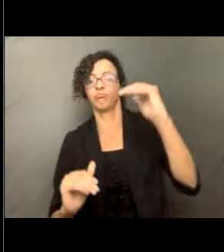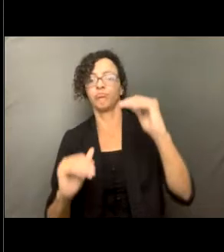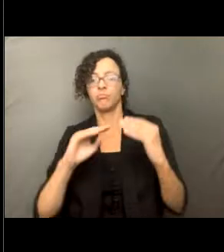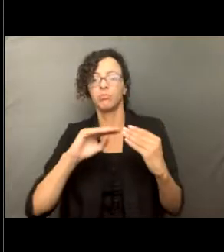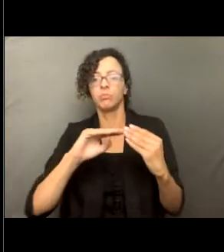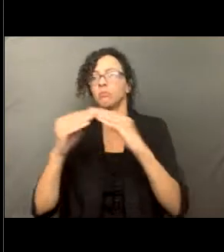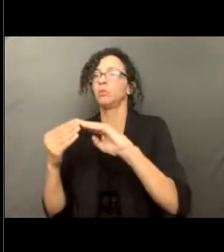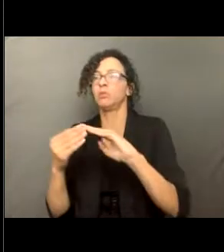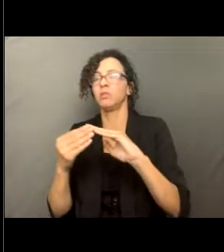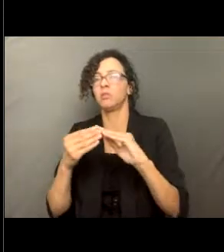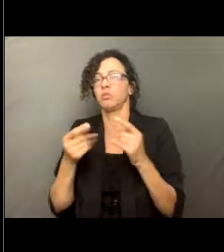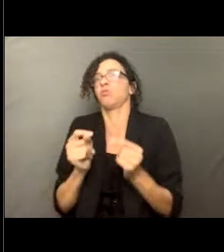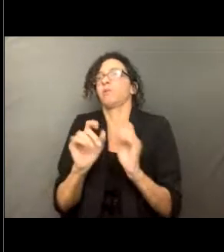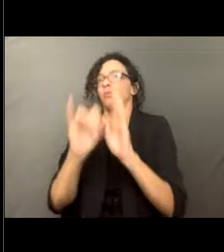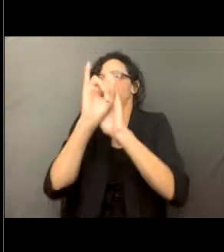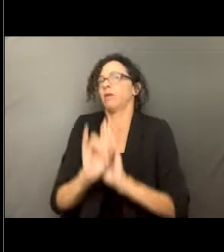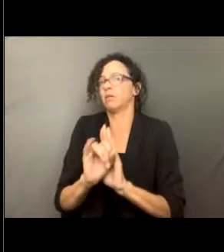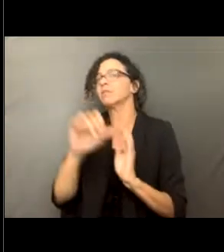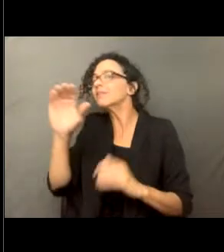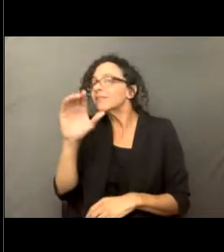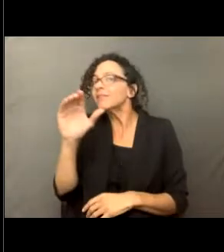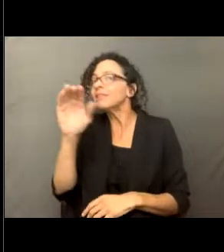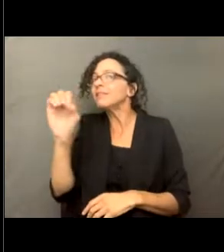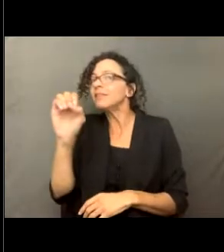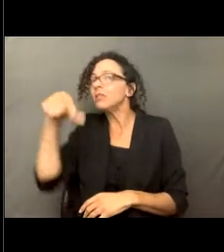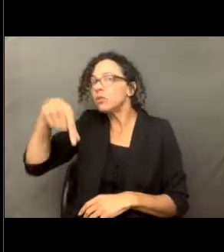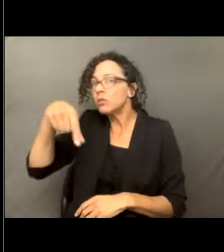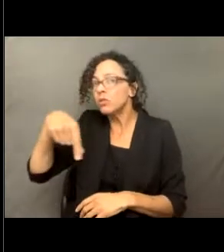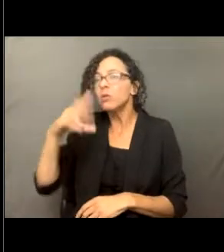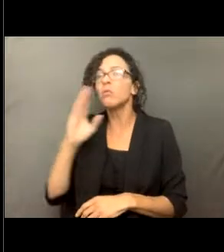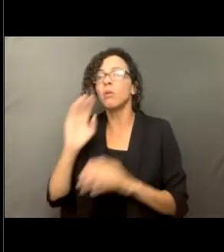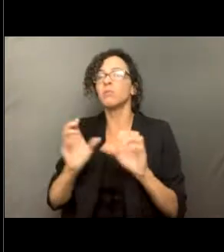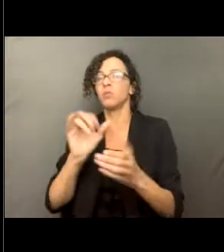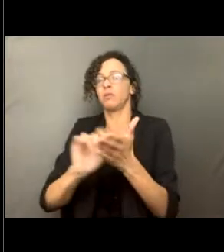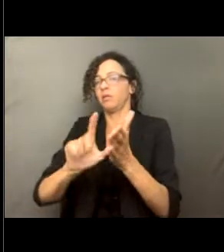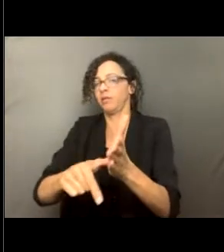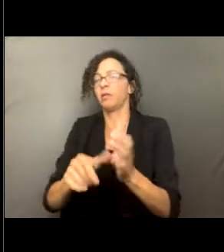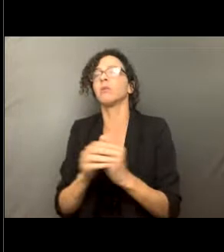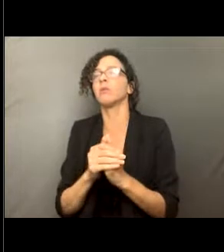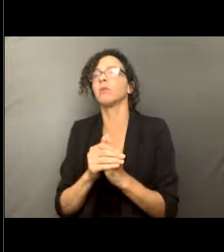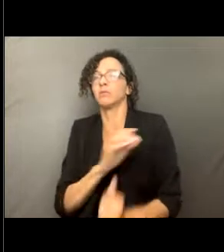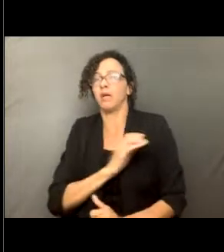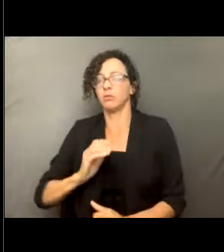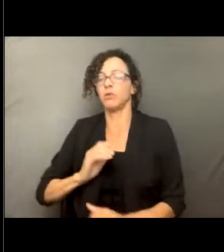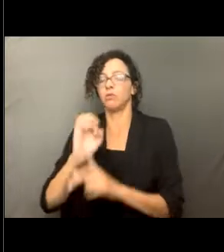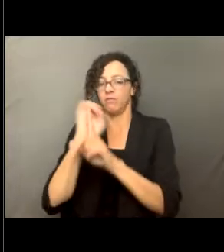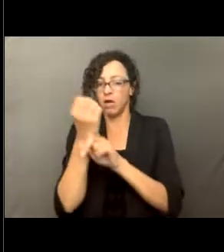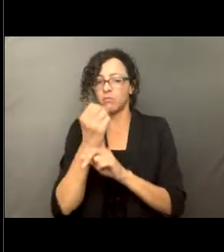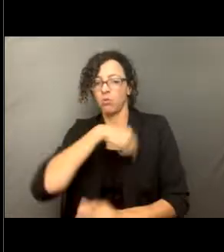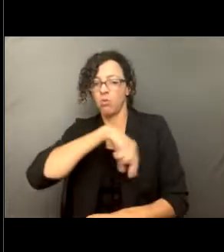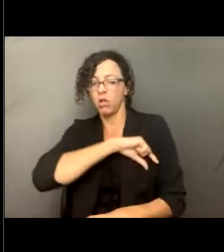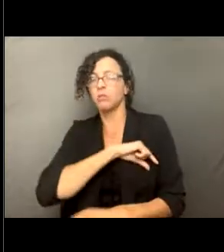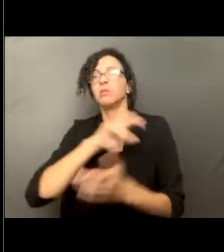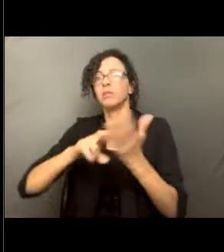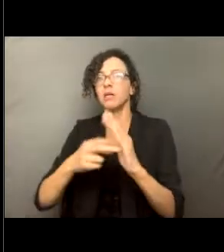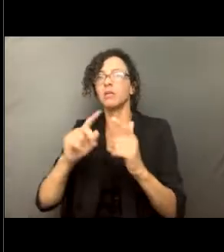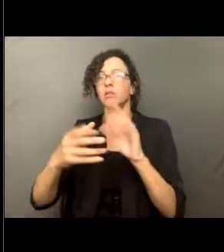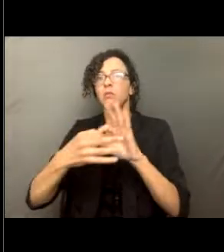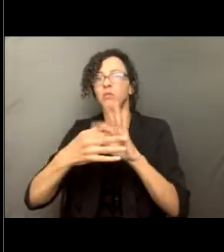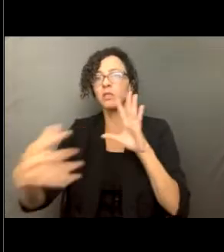them. CEQ is going to be doing that later. So the Council of Environmental Quality intends to release